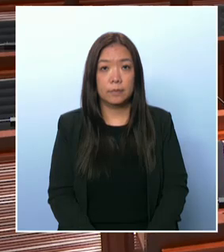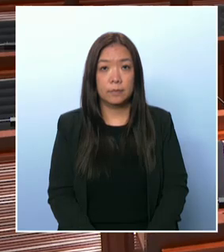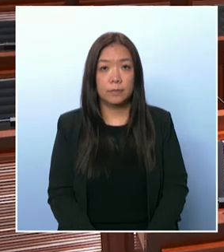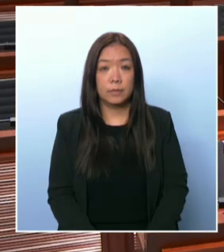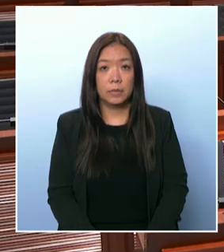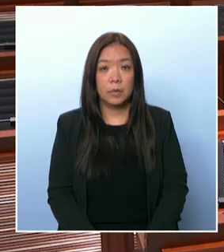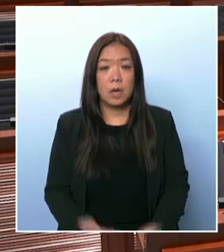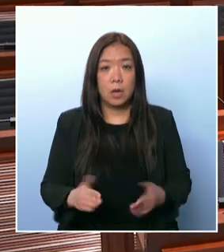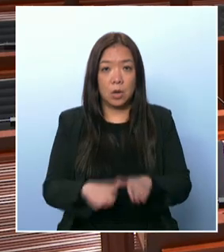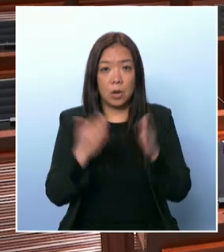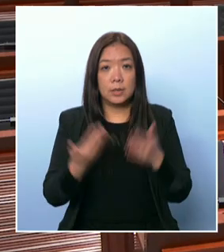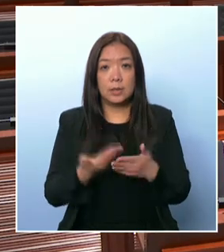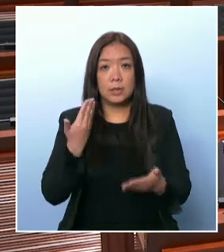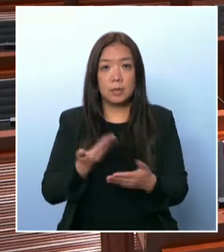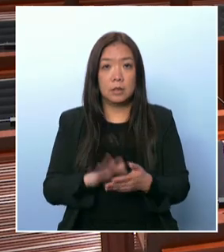Now,